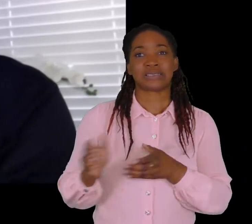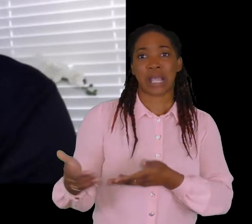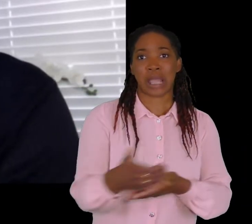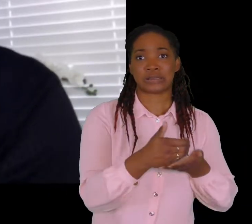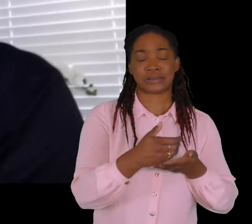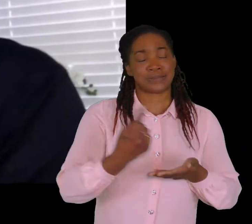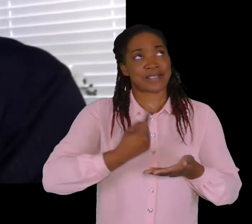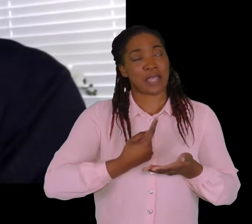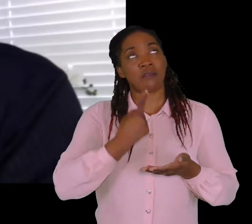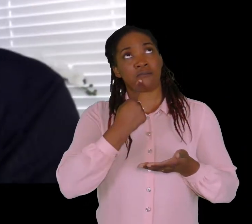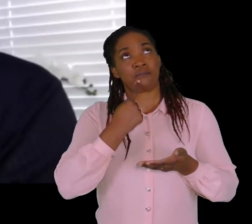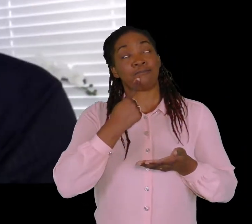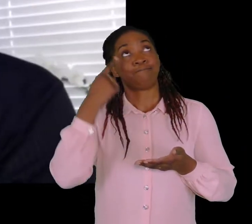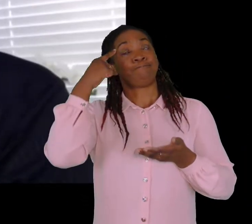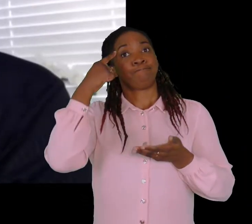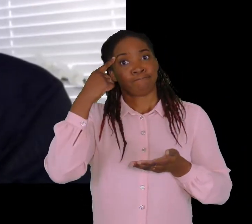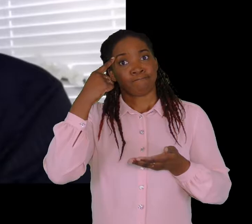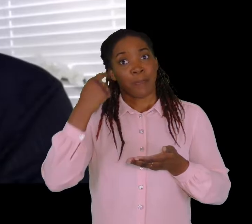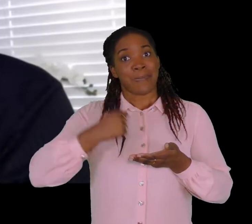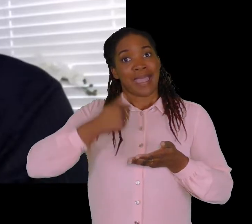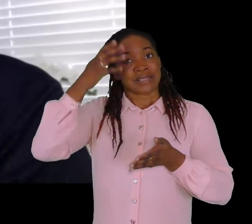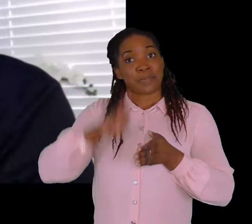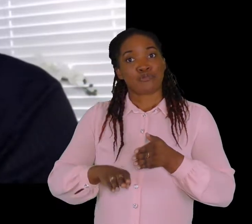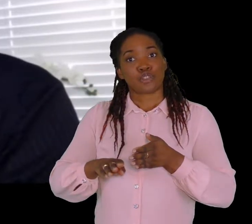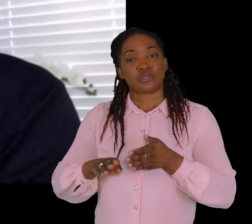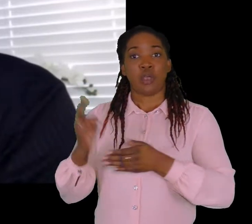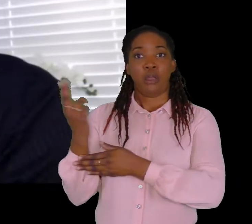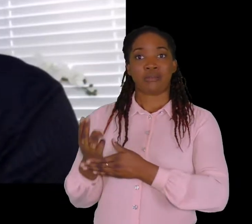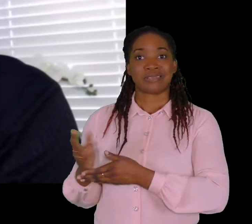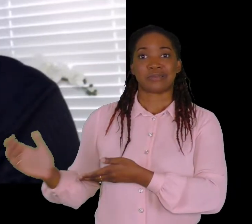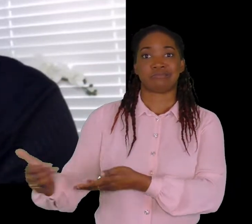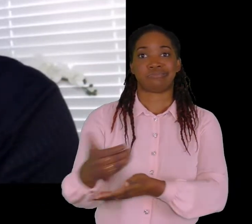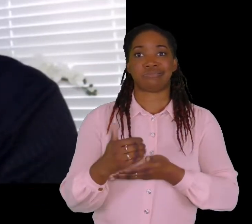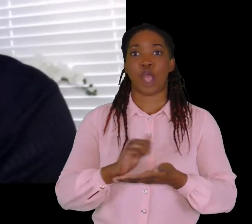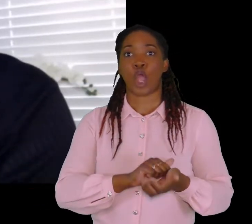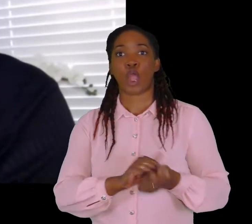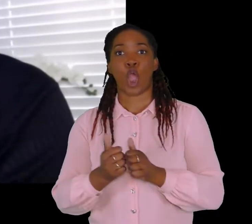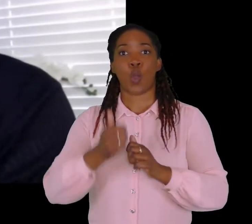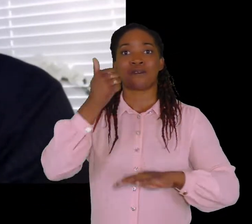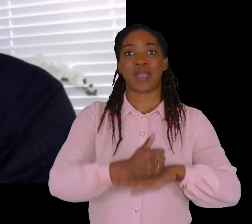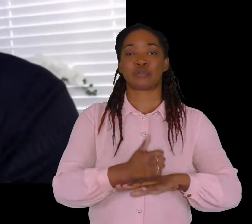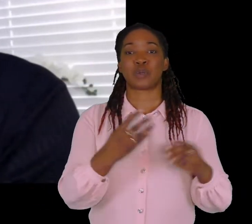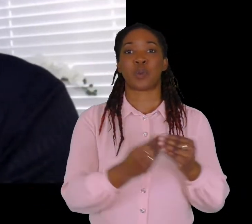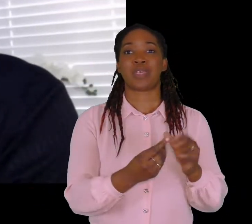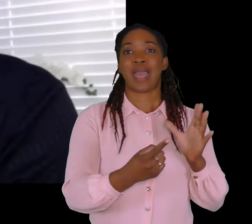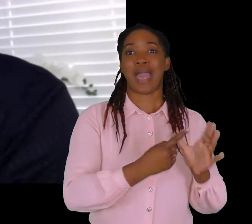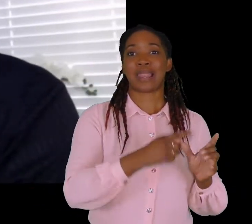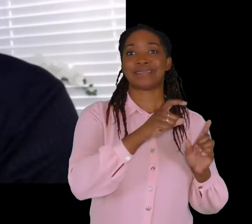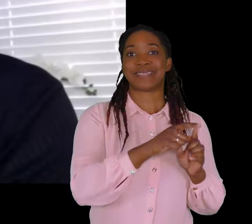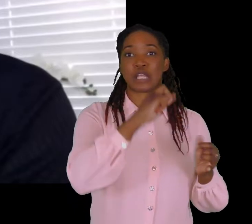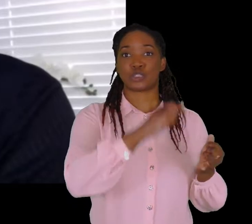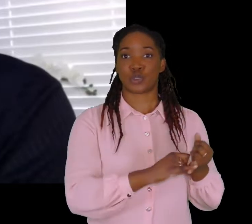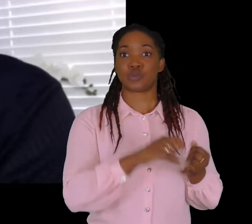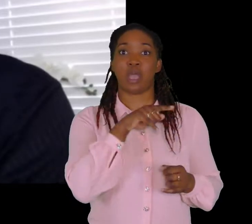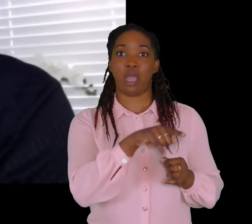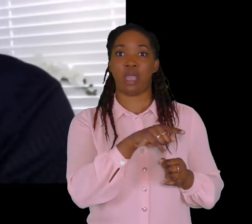find myself continually drawing on my experiences as an artist curator who co-founded with Alan D'Souza, Panchayat Arts